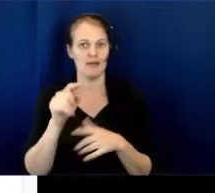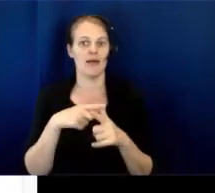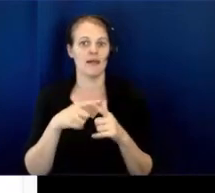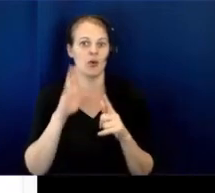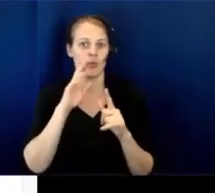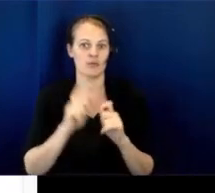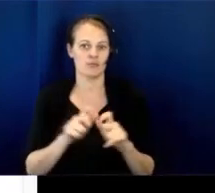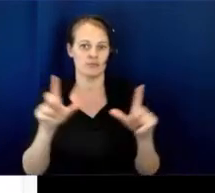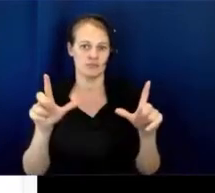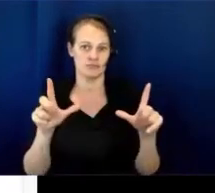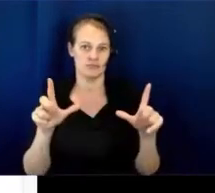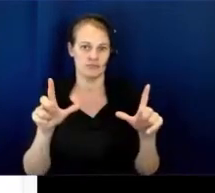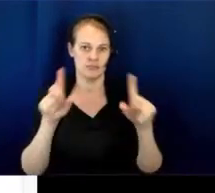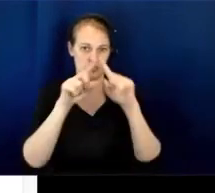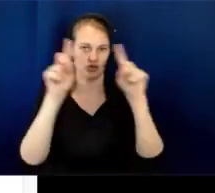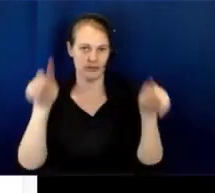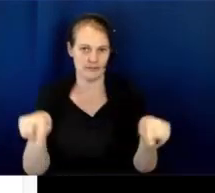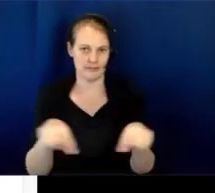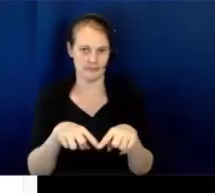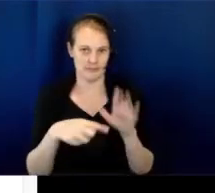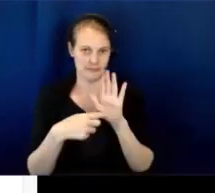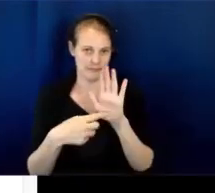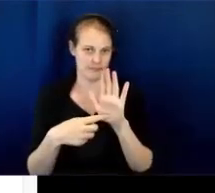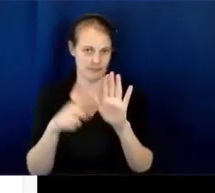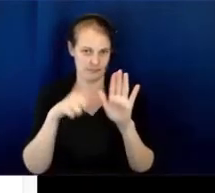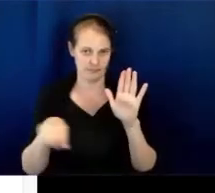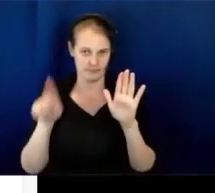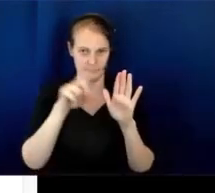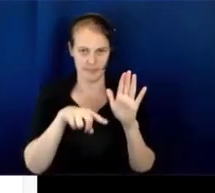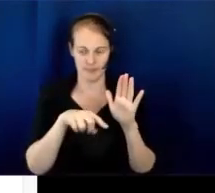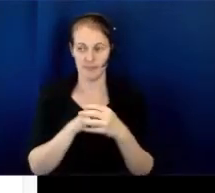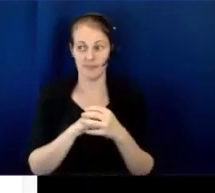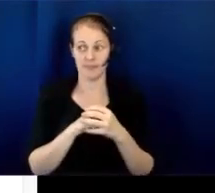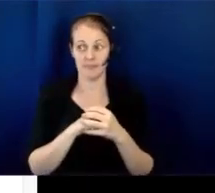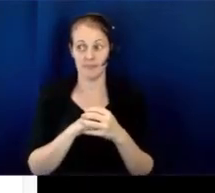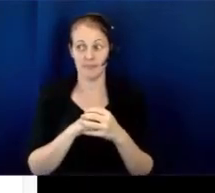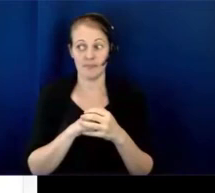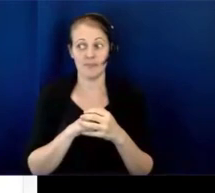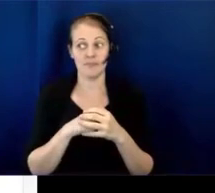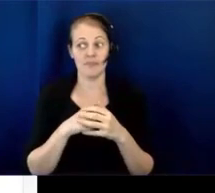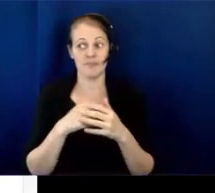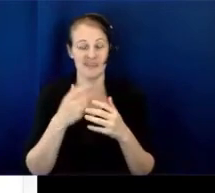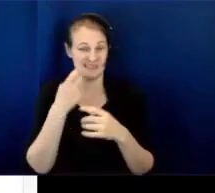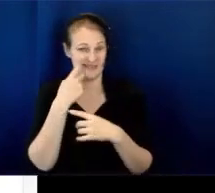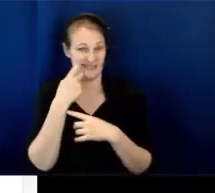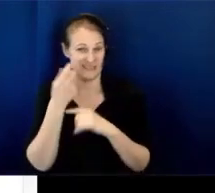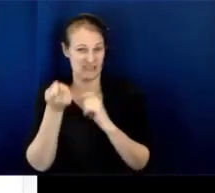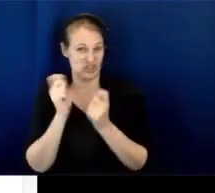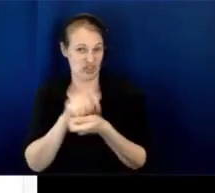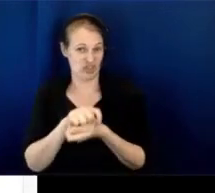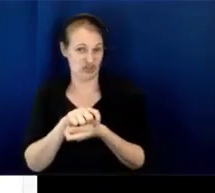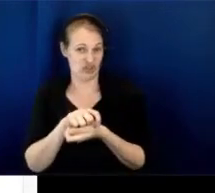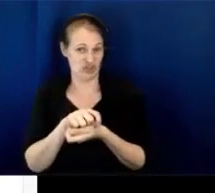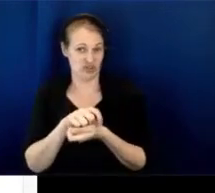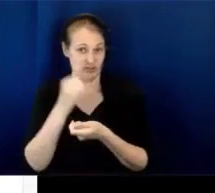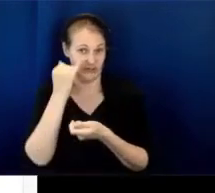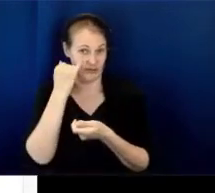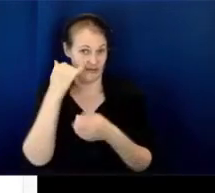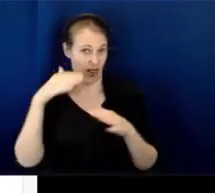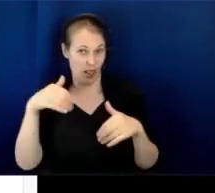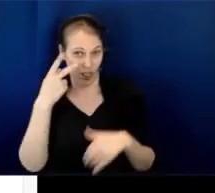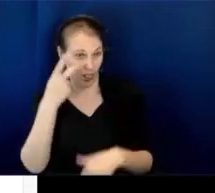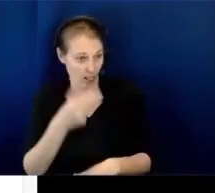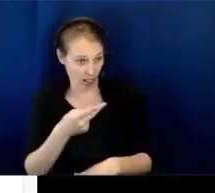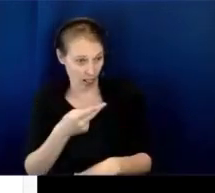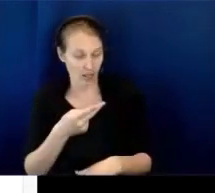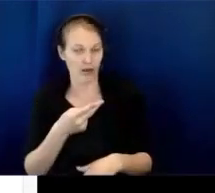this screen here. Now on this screen, it has changed recently. So if you haven't seen this yet, that's why it kind